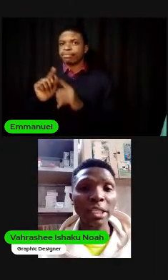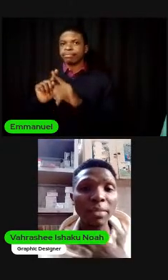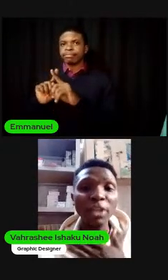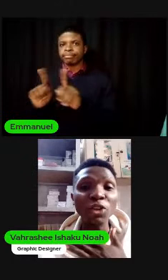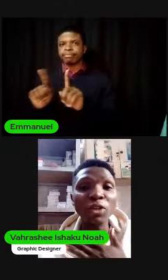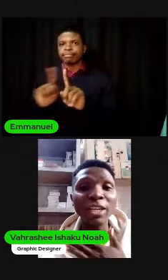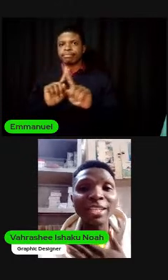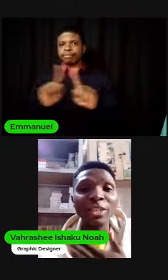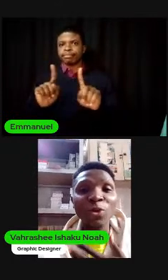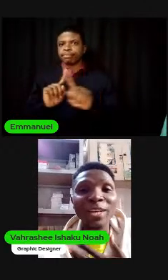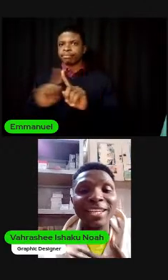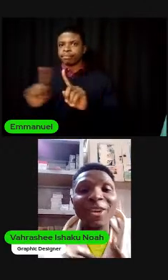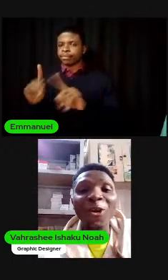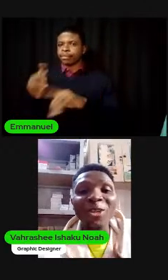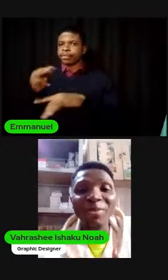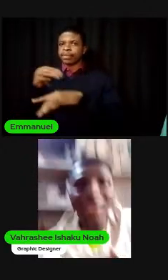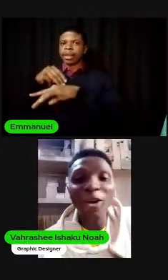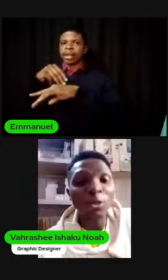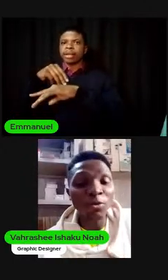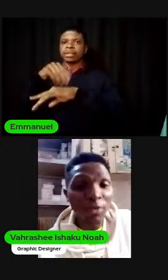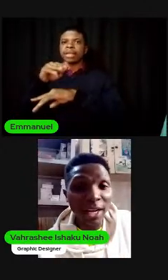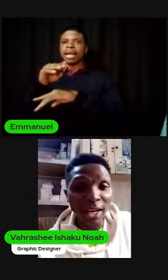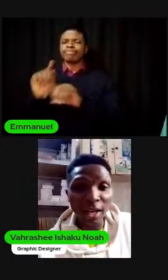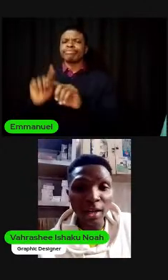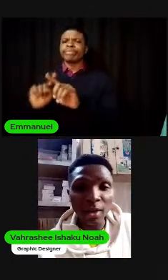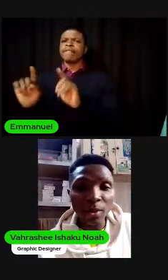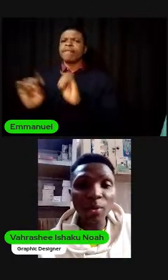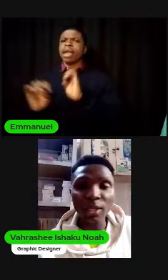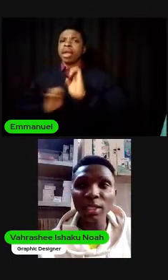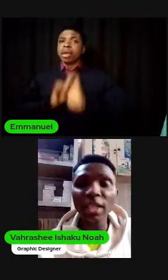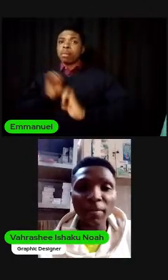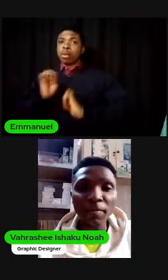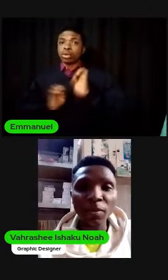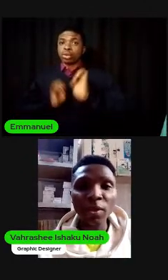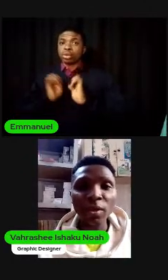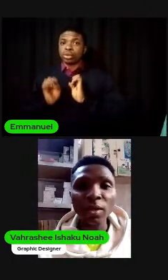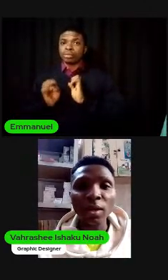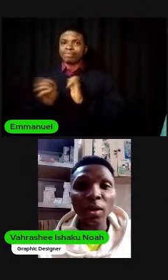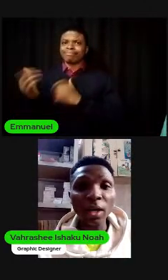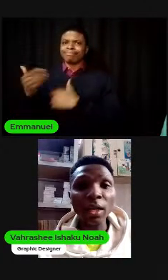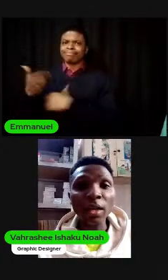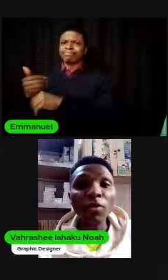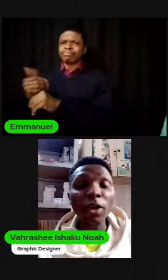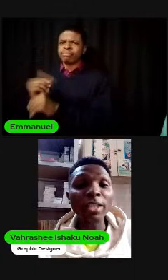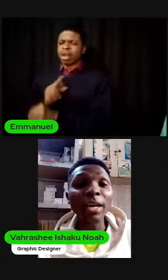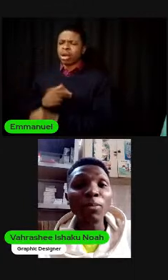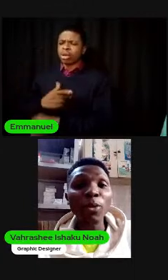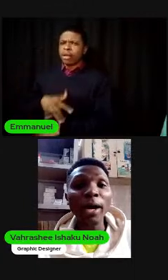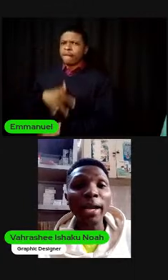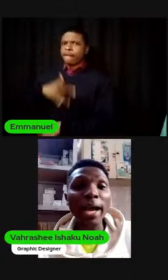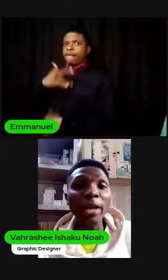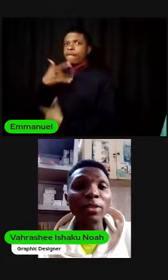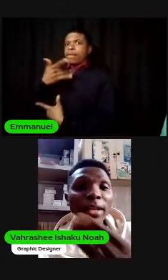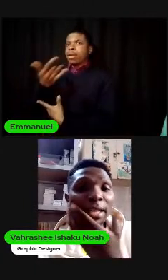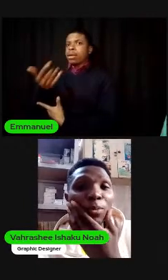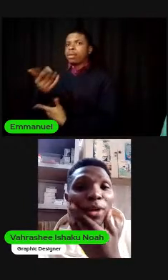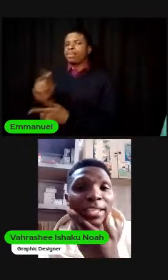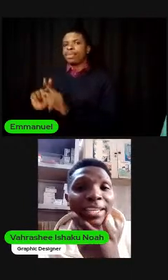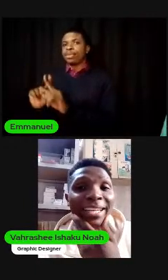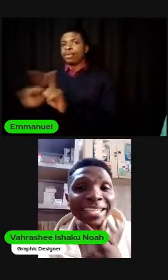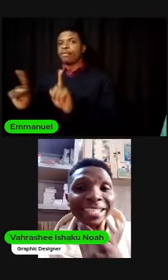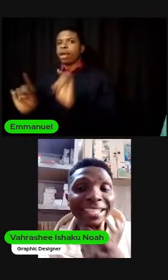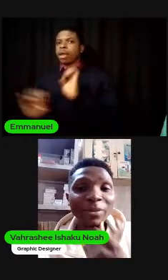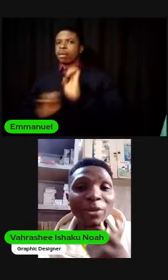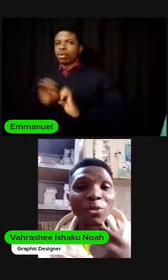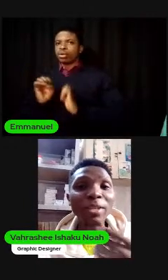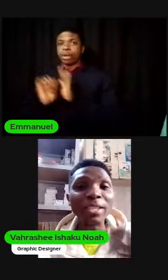emotions. There's this way colors make us feel when we see them. Okay. For example, here I use an example. I